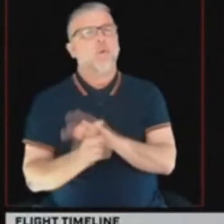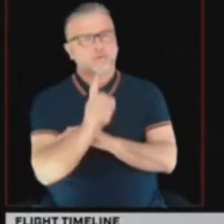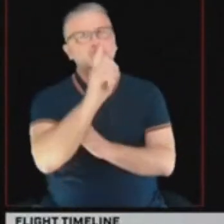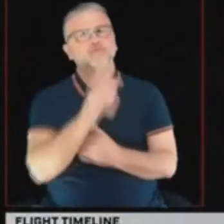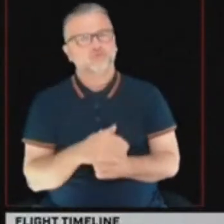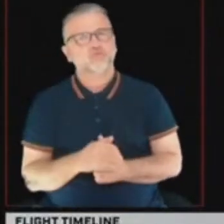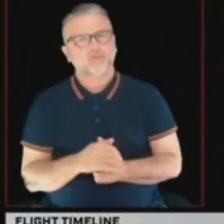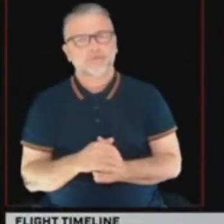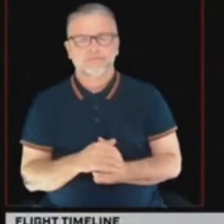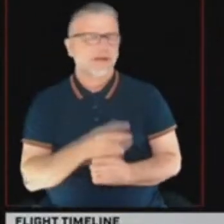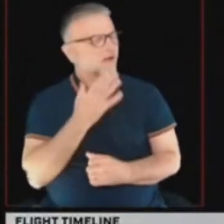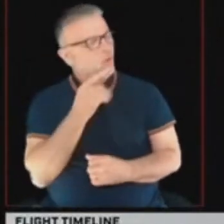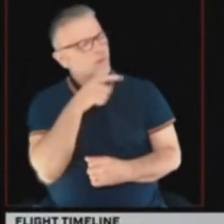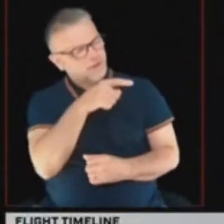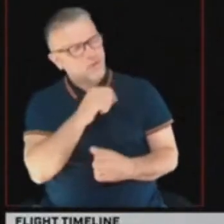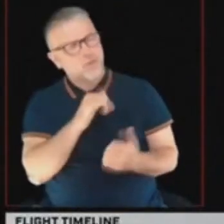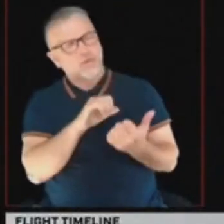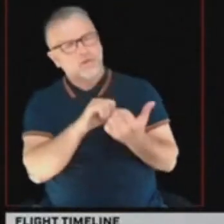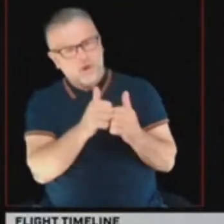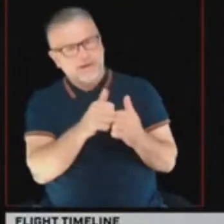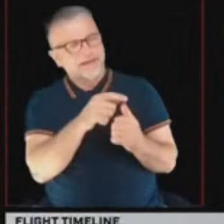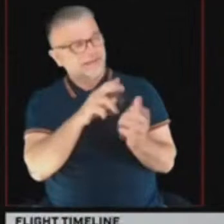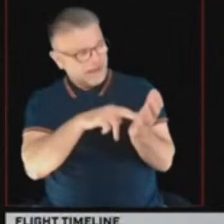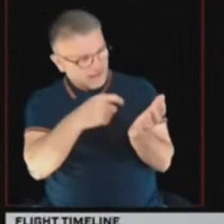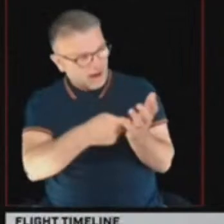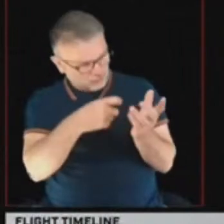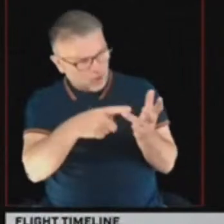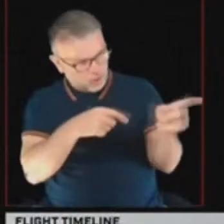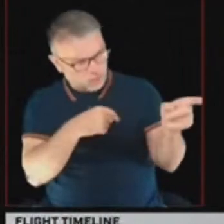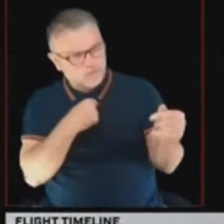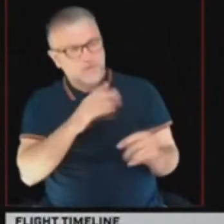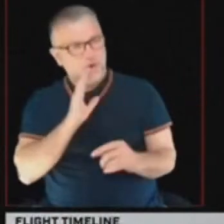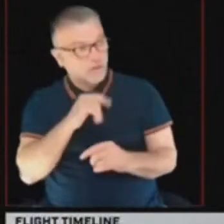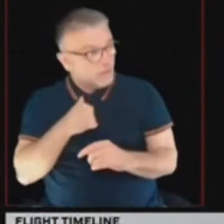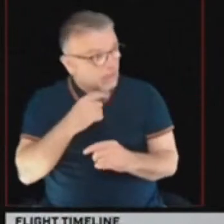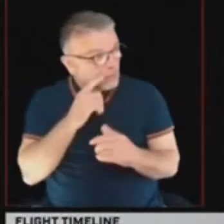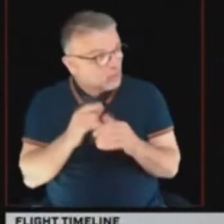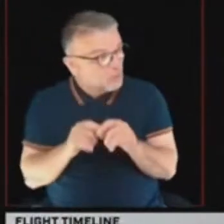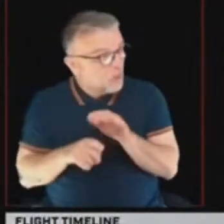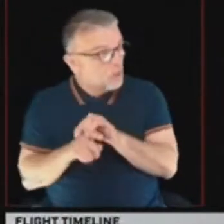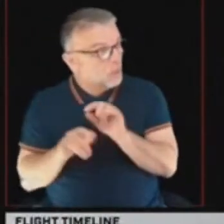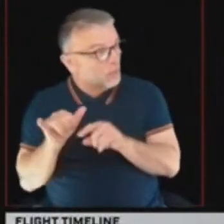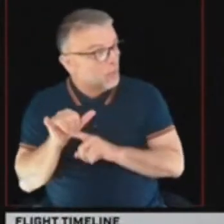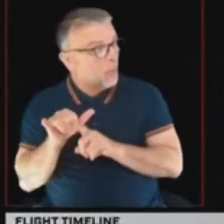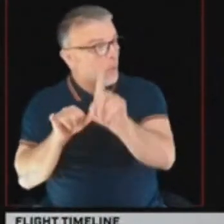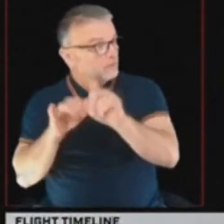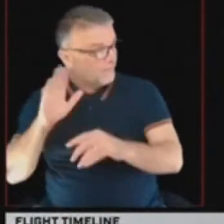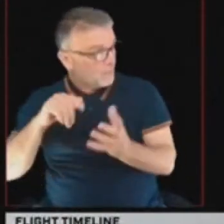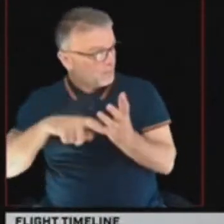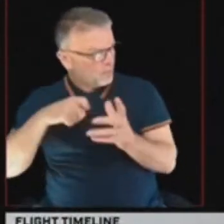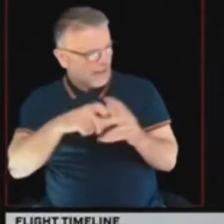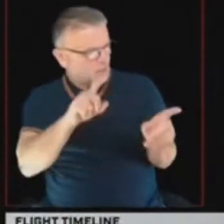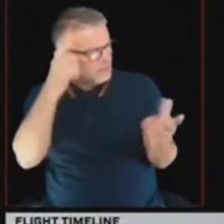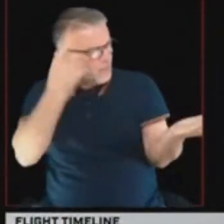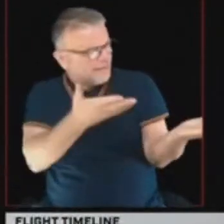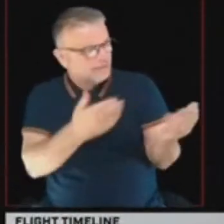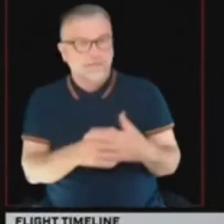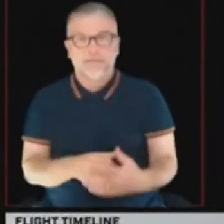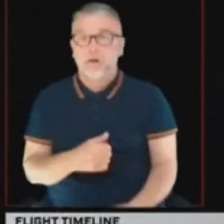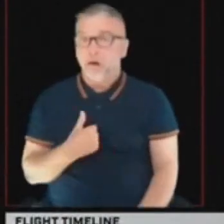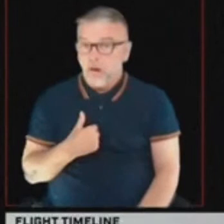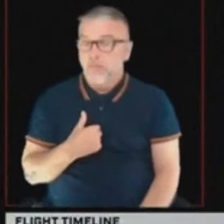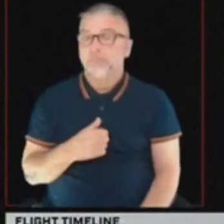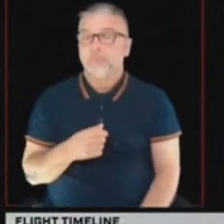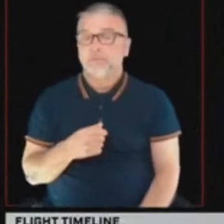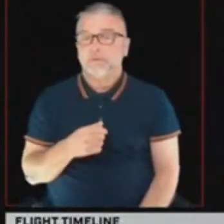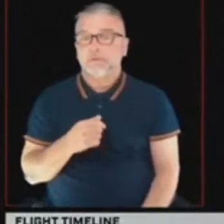heard about, at the NRO, first heard about the possibility of launching out of the UK, what did you think? Yeah, it was